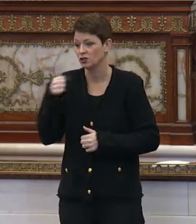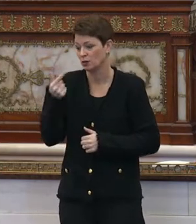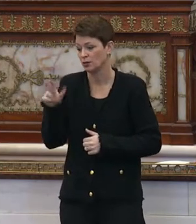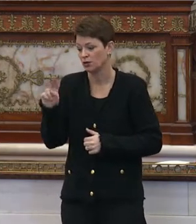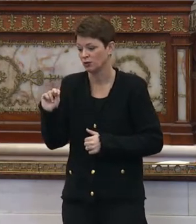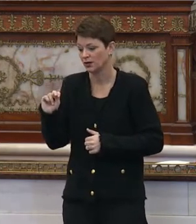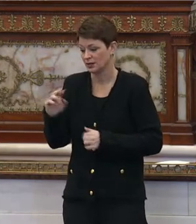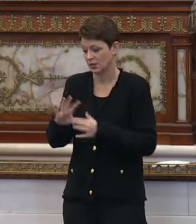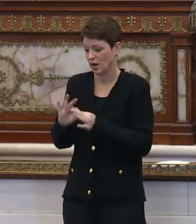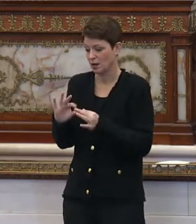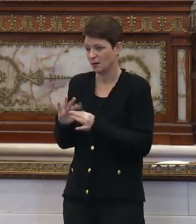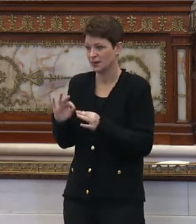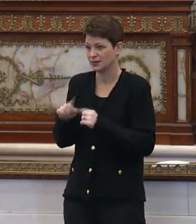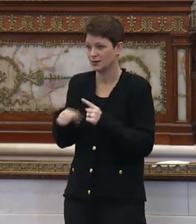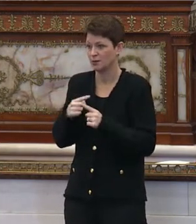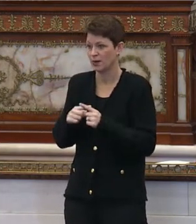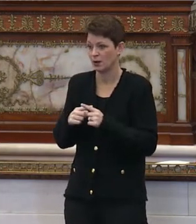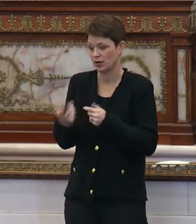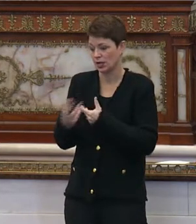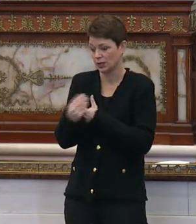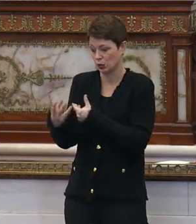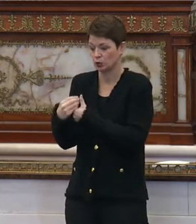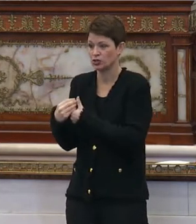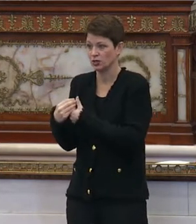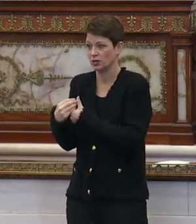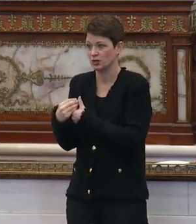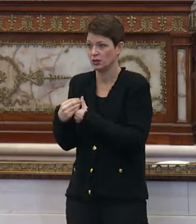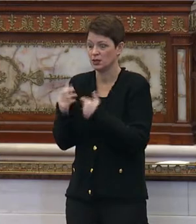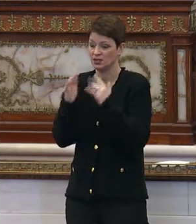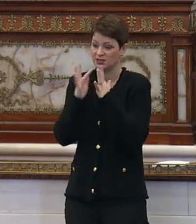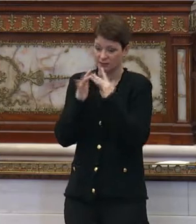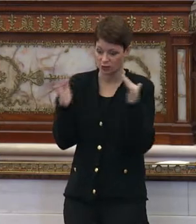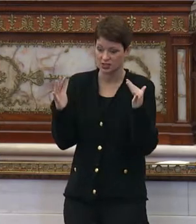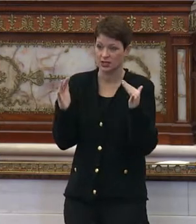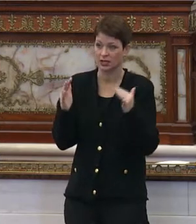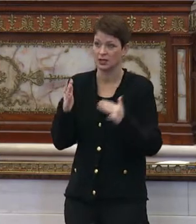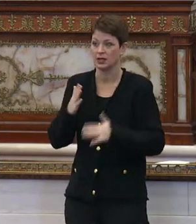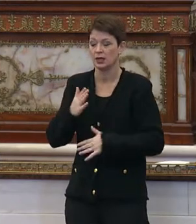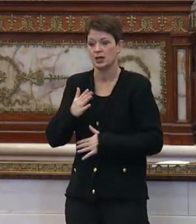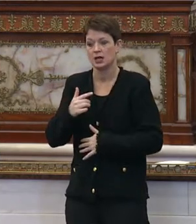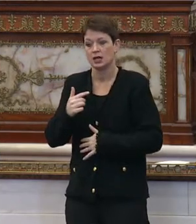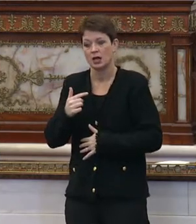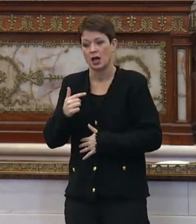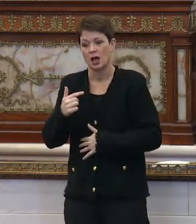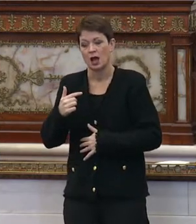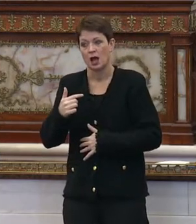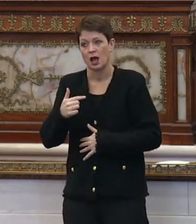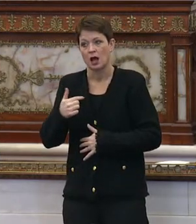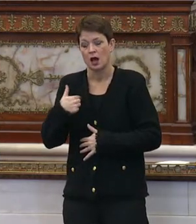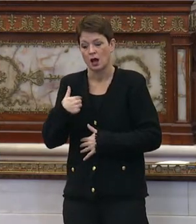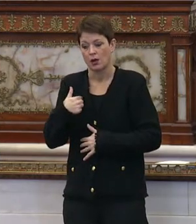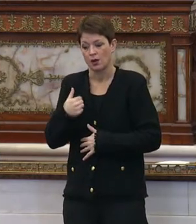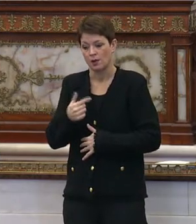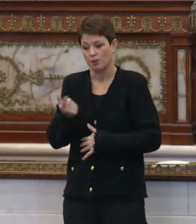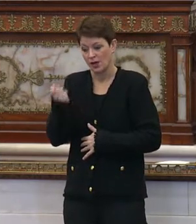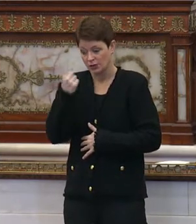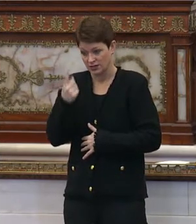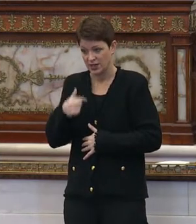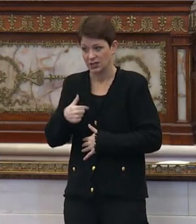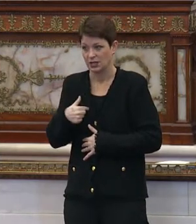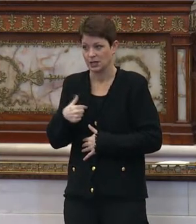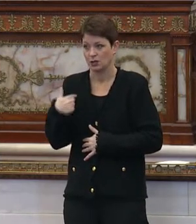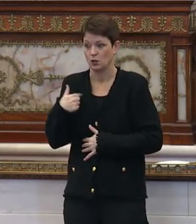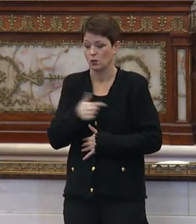Green's comment about inclusion, about diversity, it's my understanding that we haven't had a director